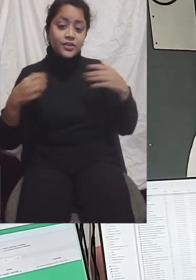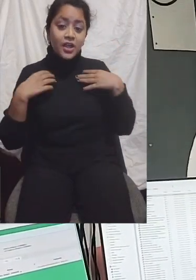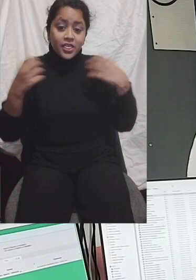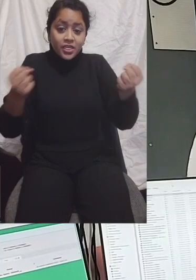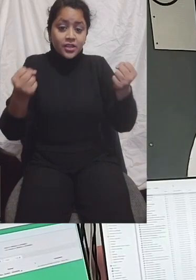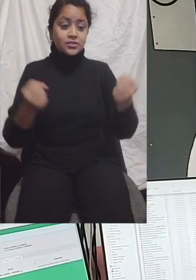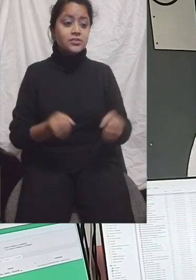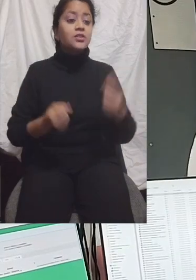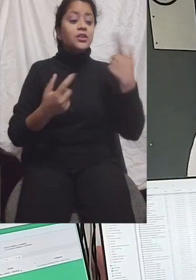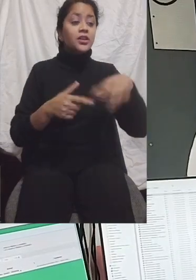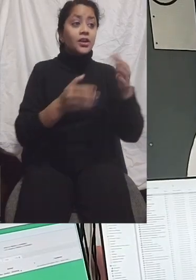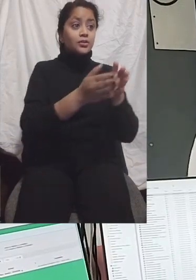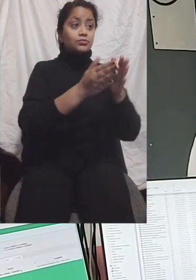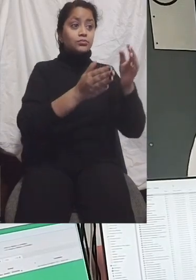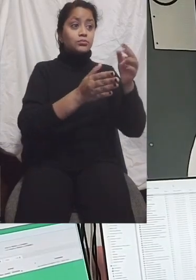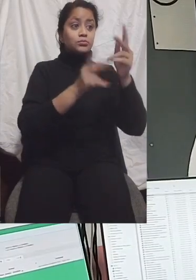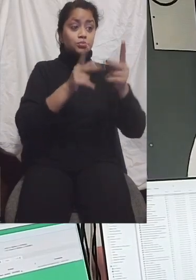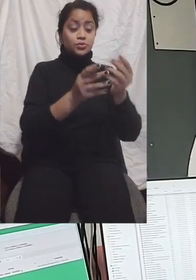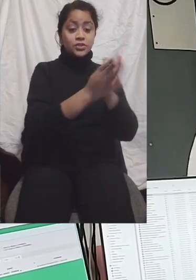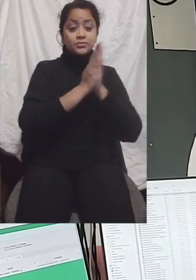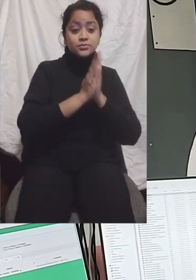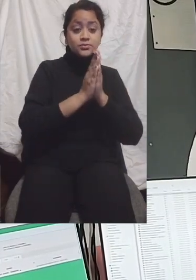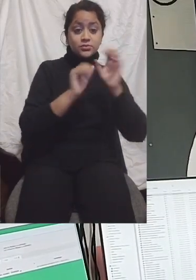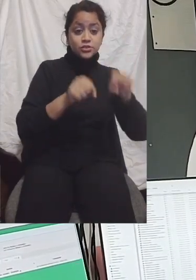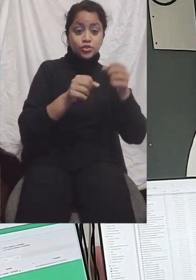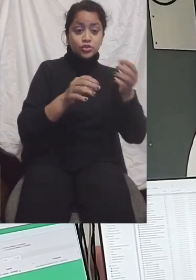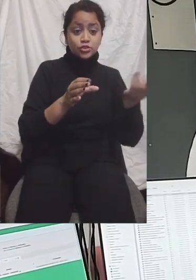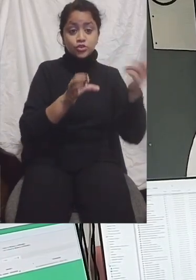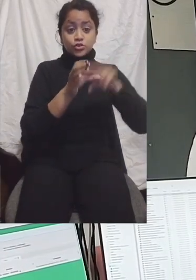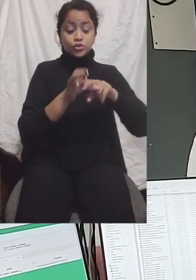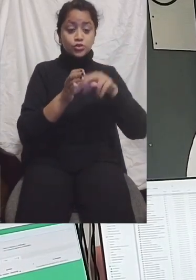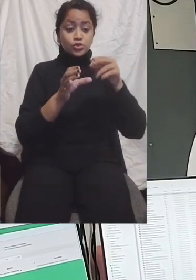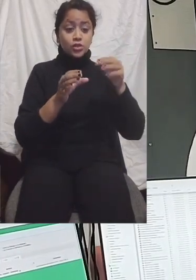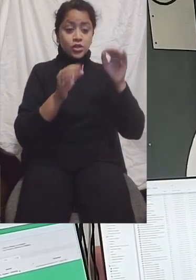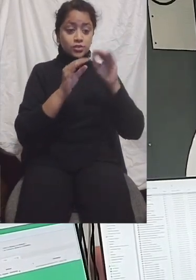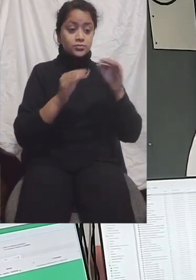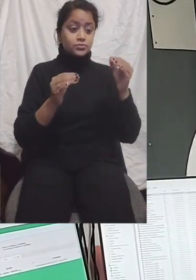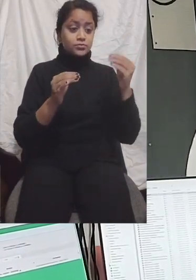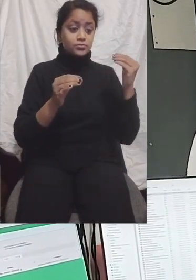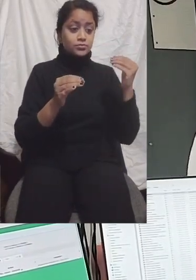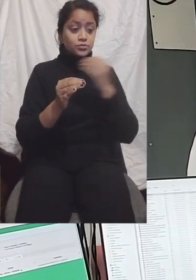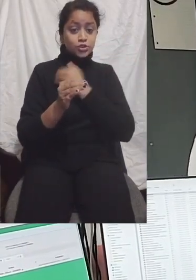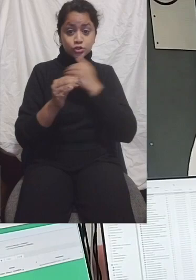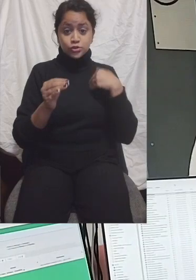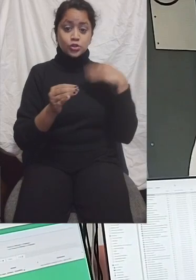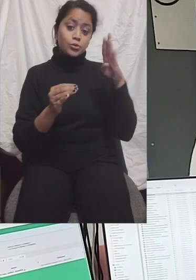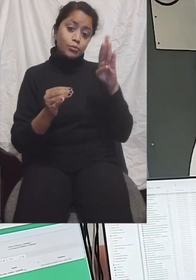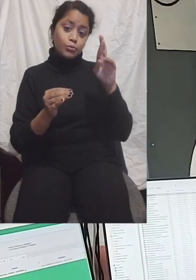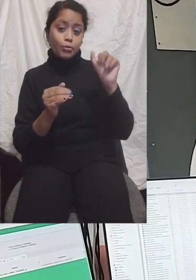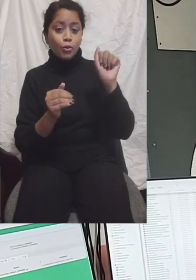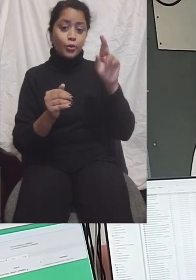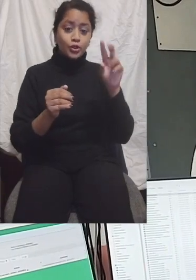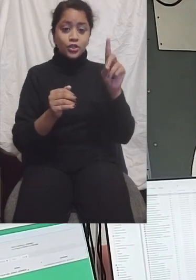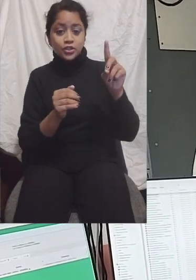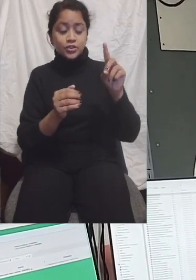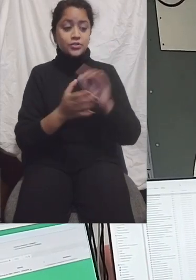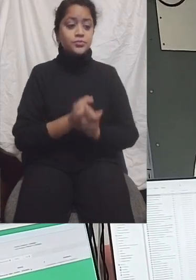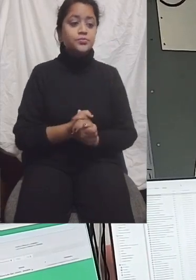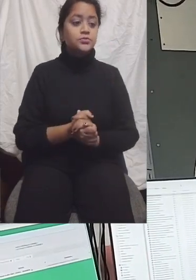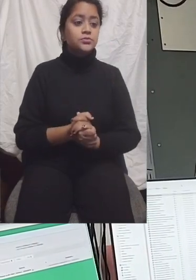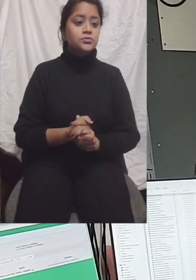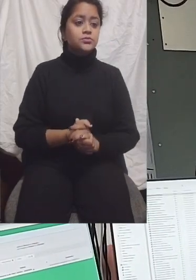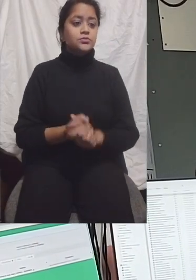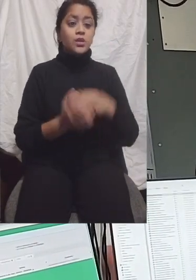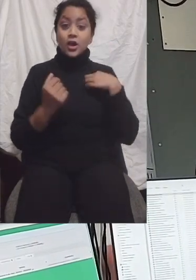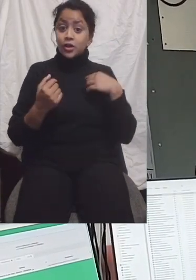And then I was asked if I could join the board. And then, I do have a full-time job, so I am a volunteer. I have quite a